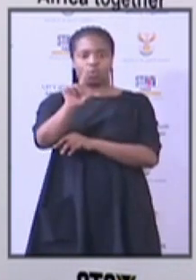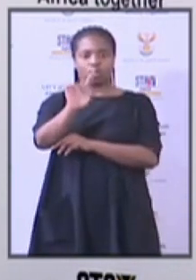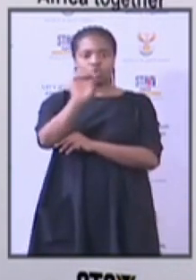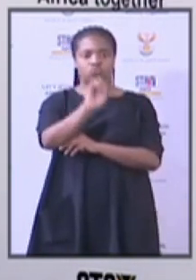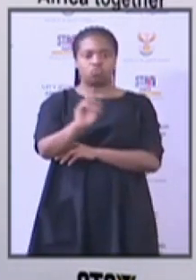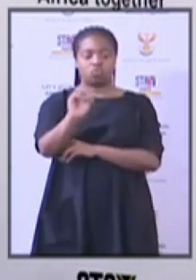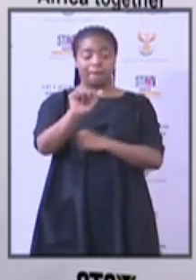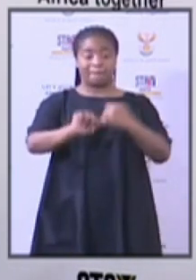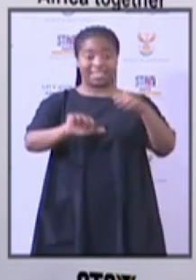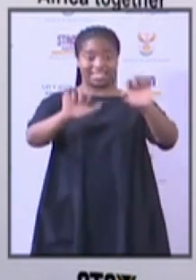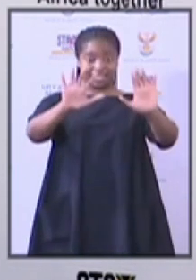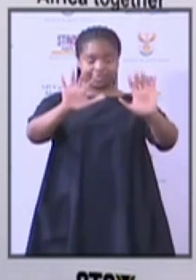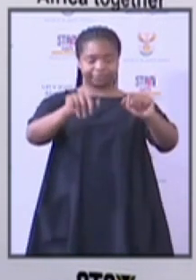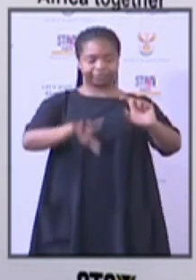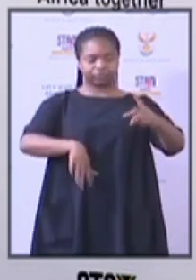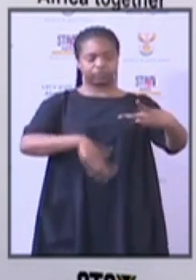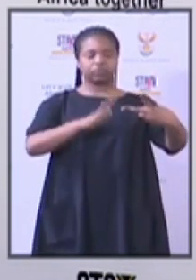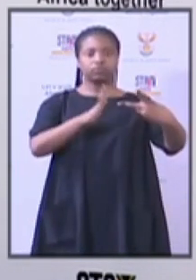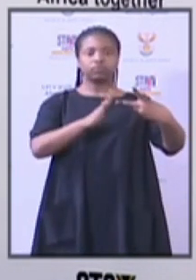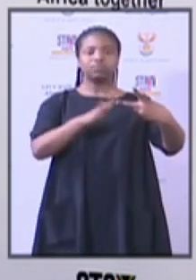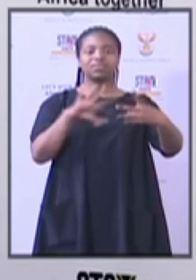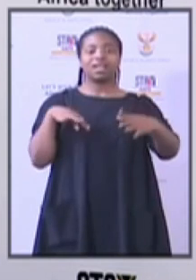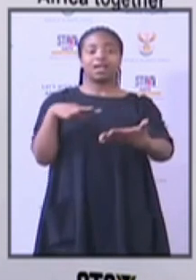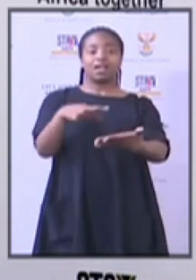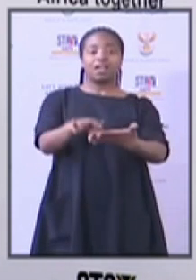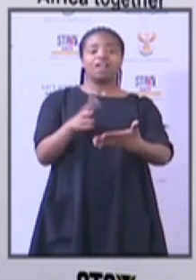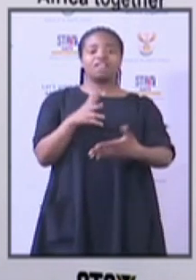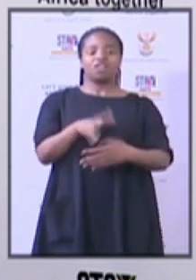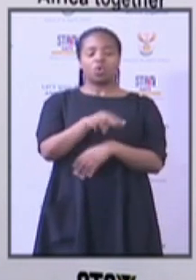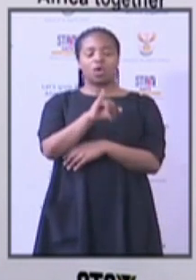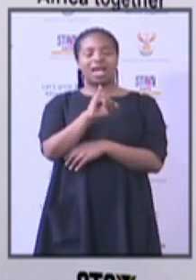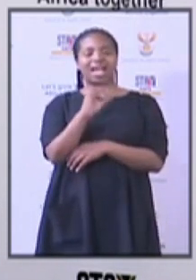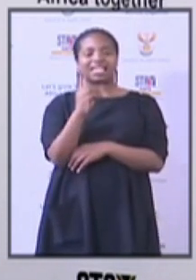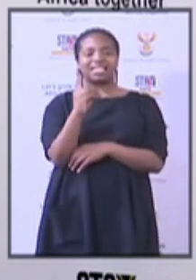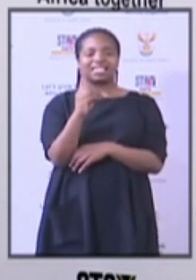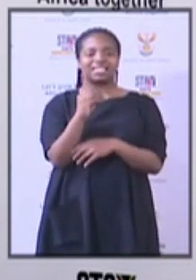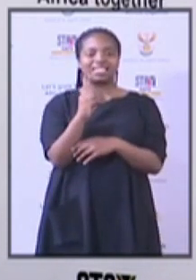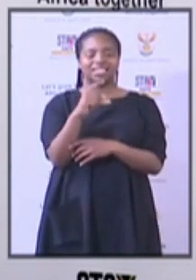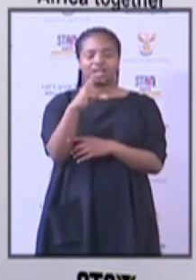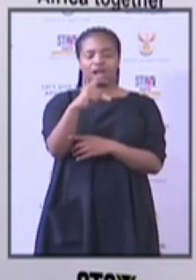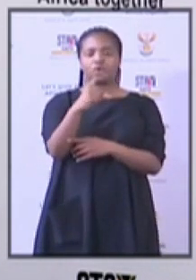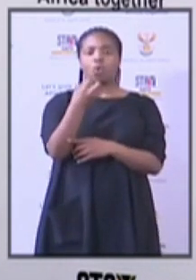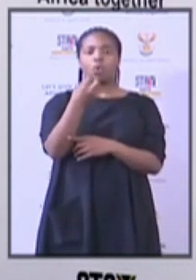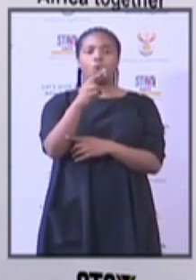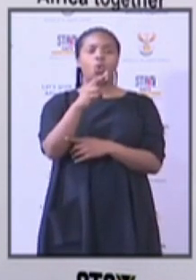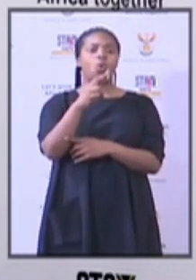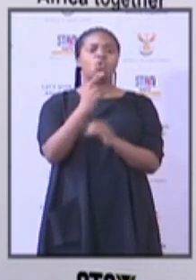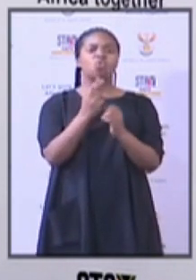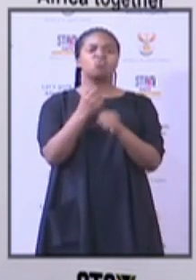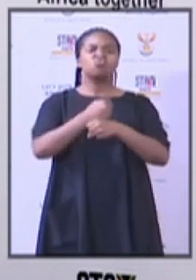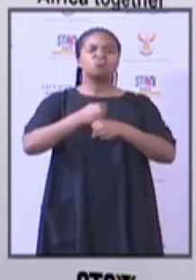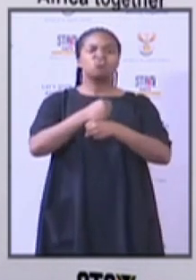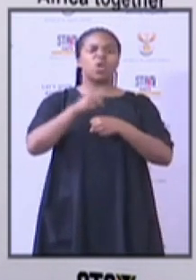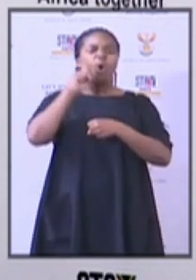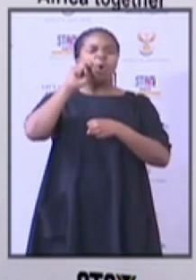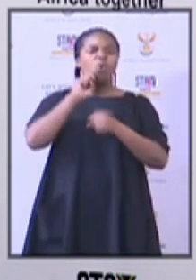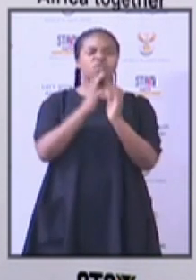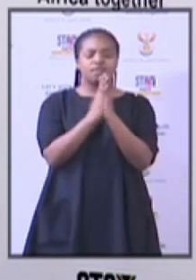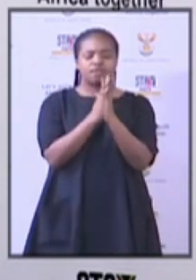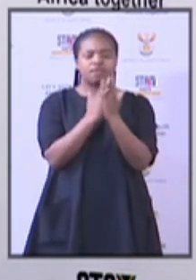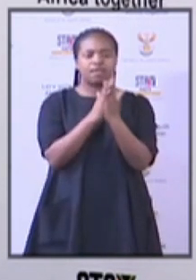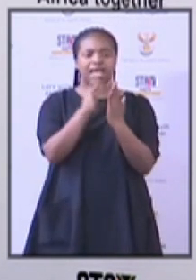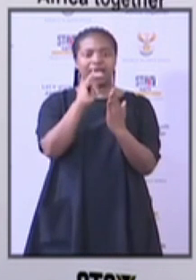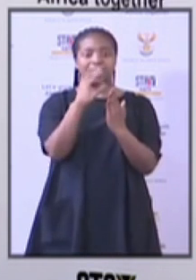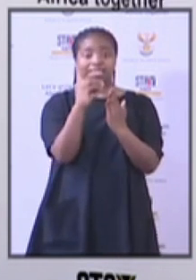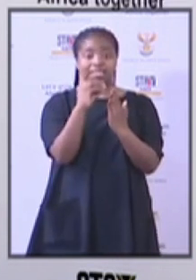2020. Number 2, applications for identity cards or green barcoded identity documents by persons who